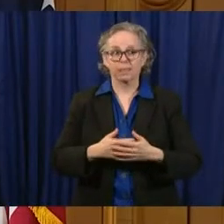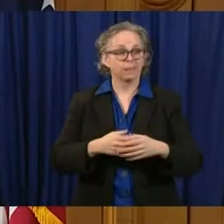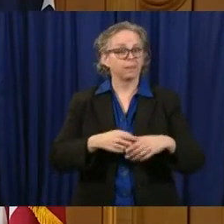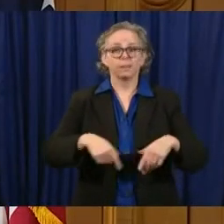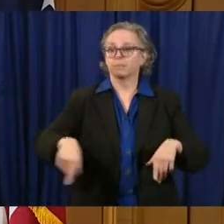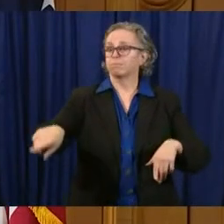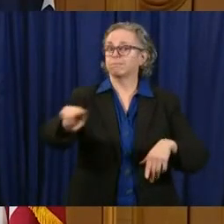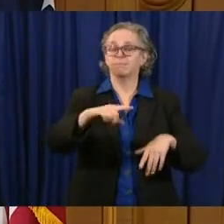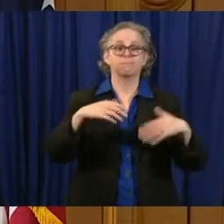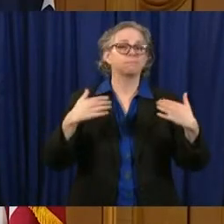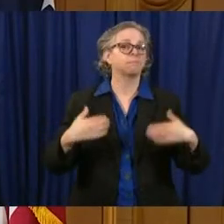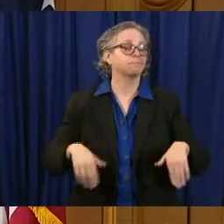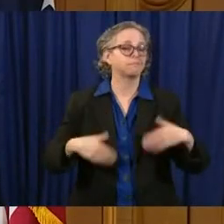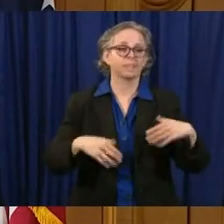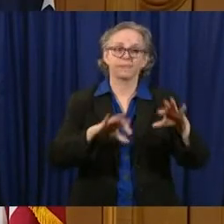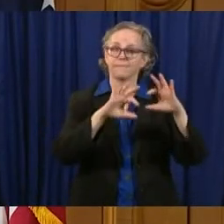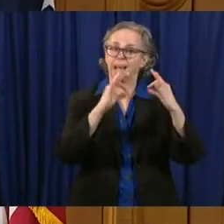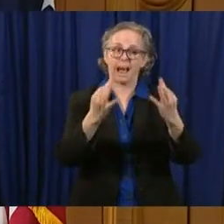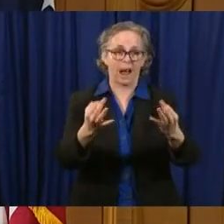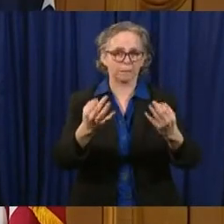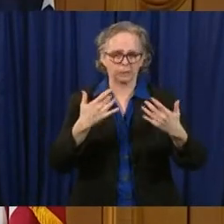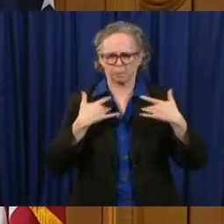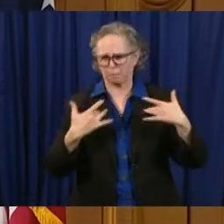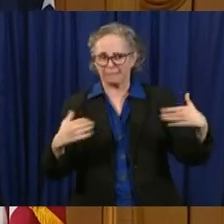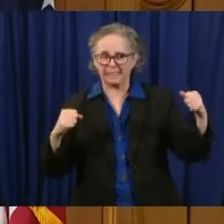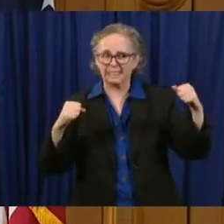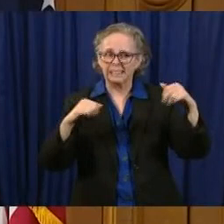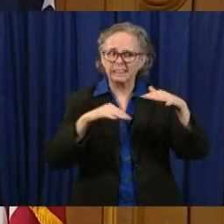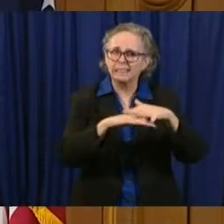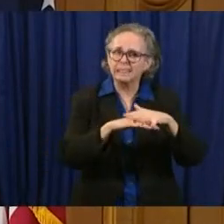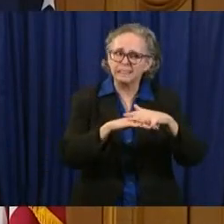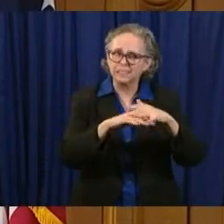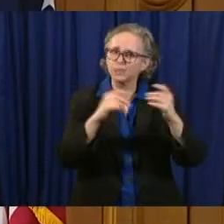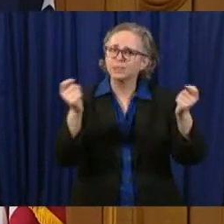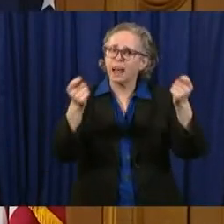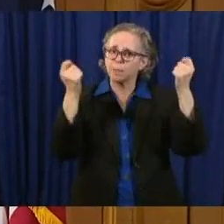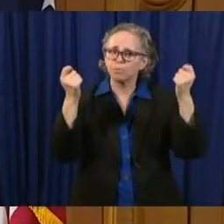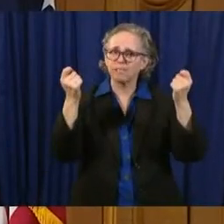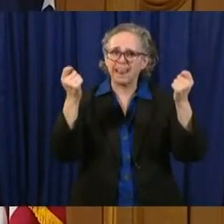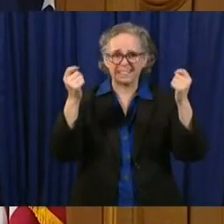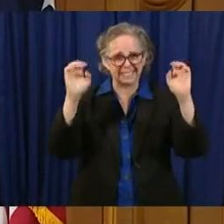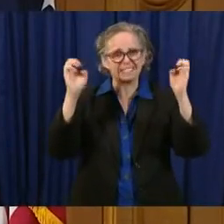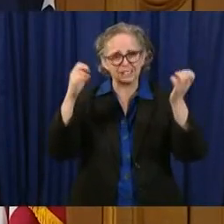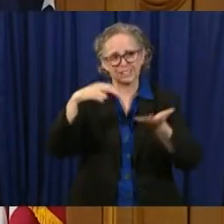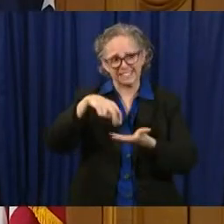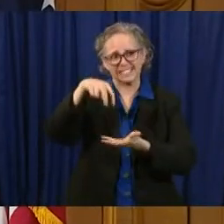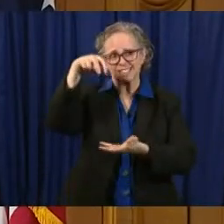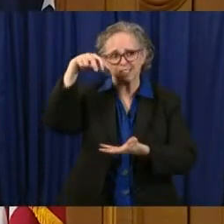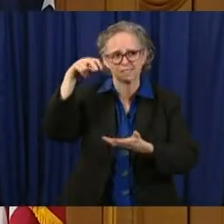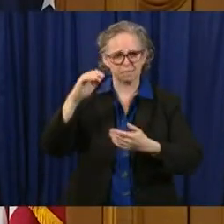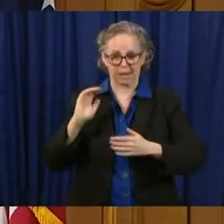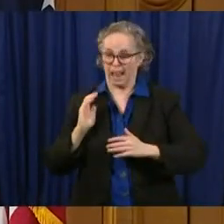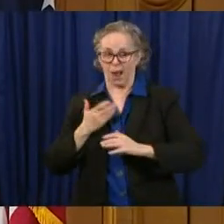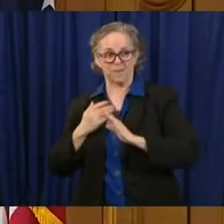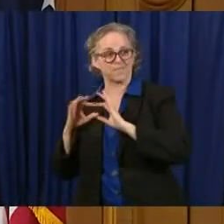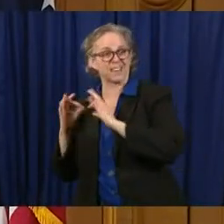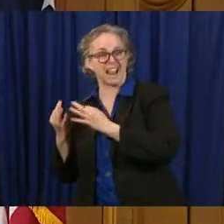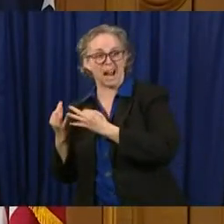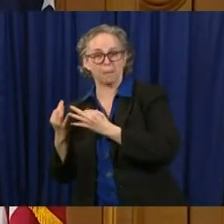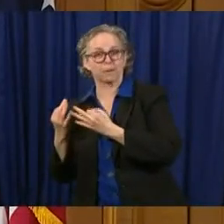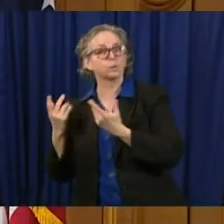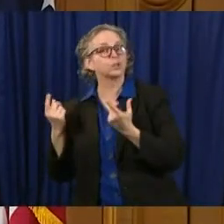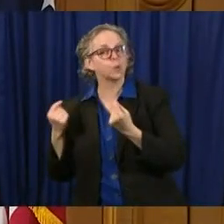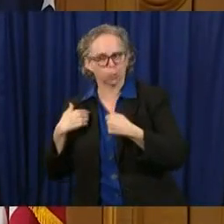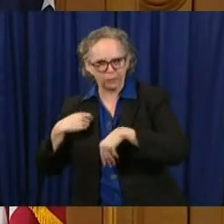an unusual Easter. In our family, we did use Zoom on Holy Saturday